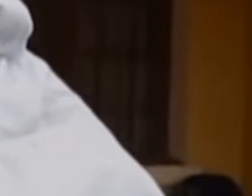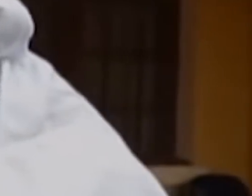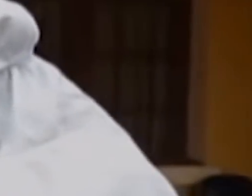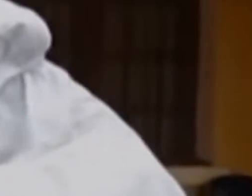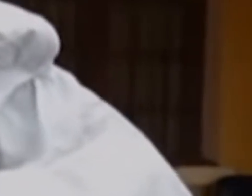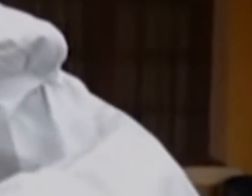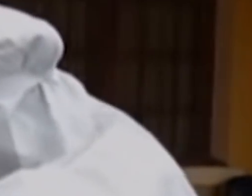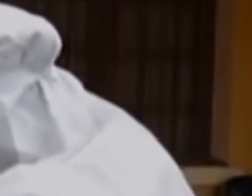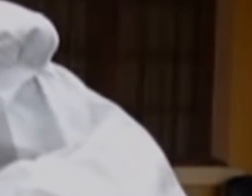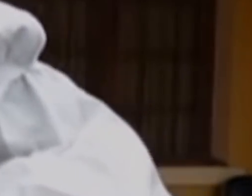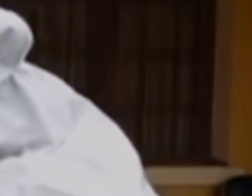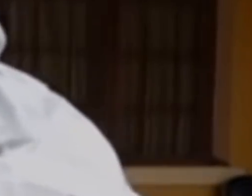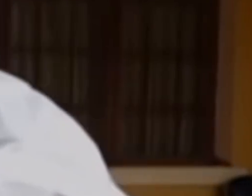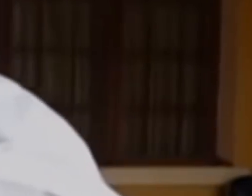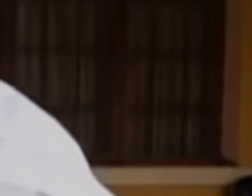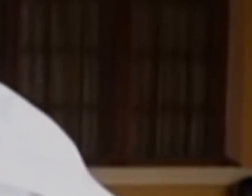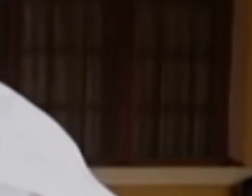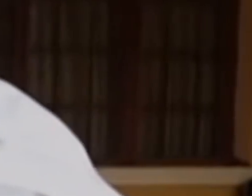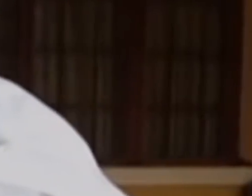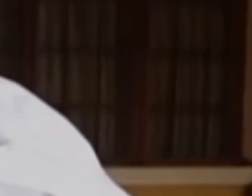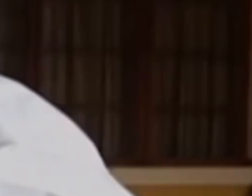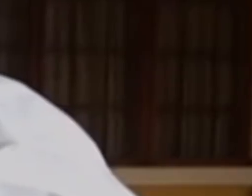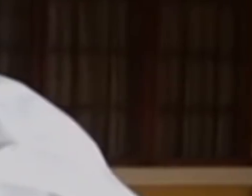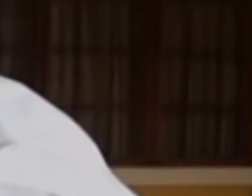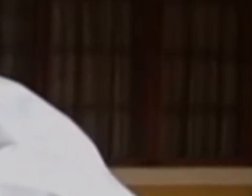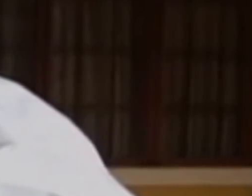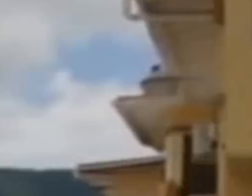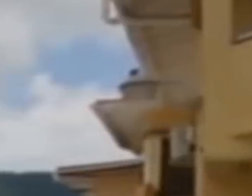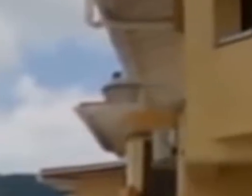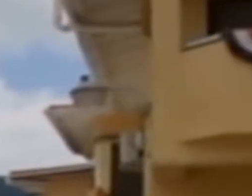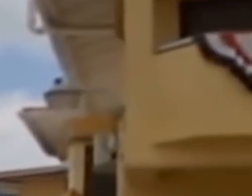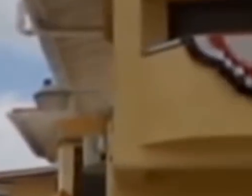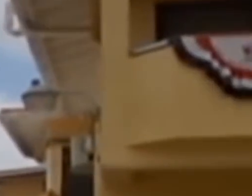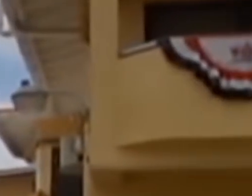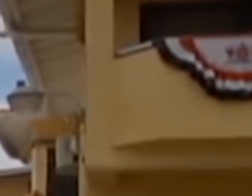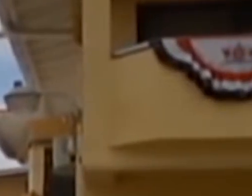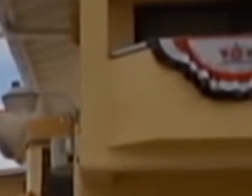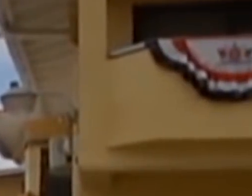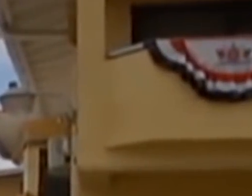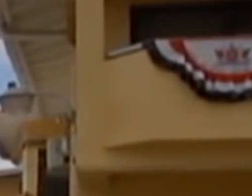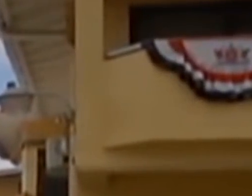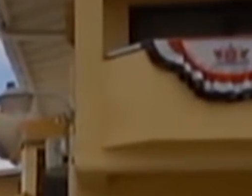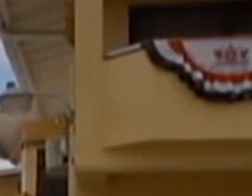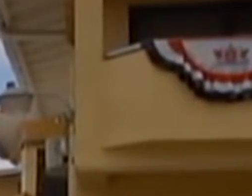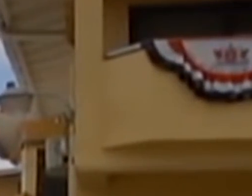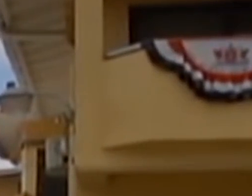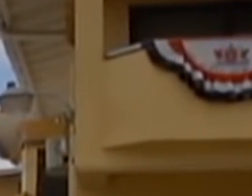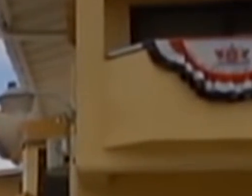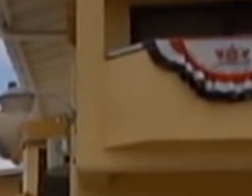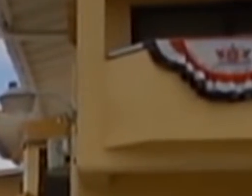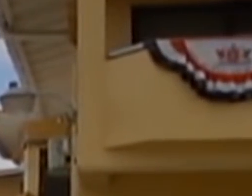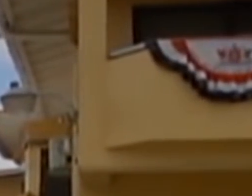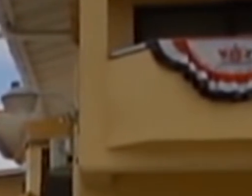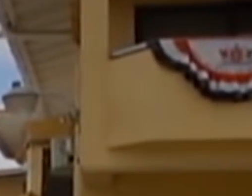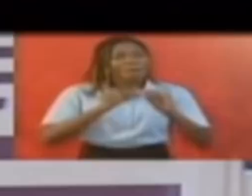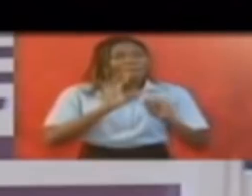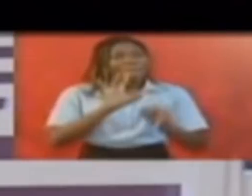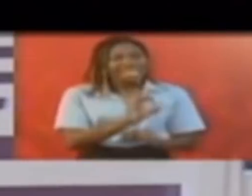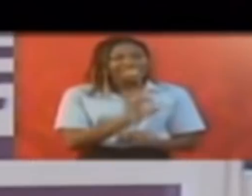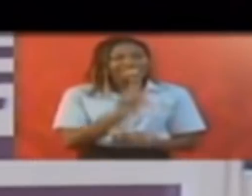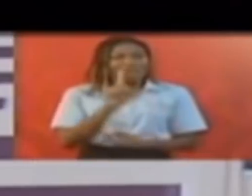that patients share what symptoms they are experiencing so it can be determined whether they need to be admitted to hospital for further treatment.